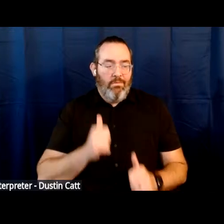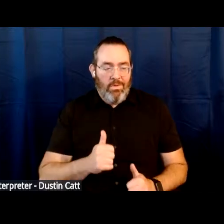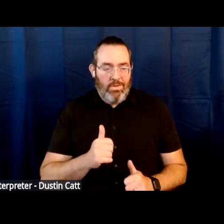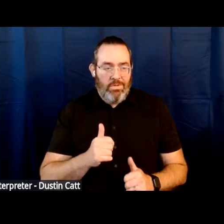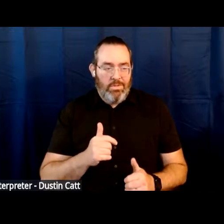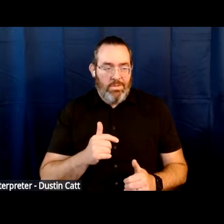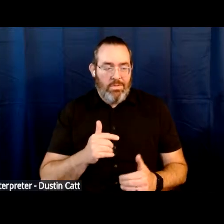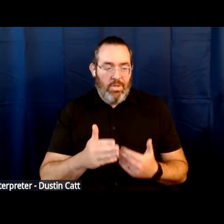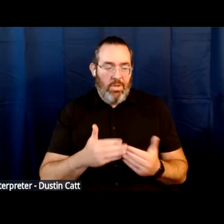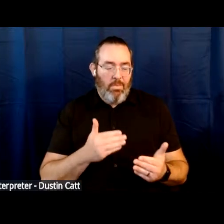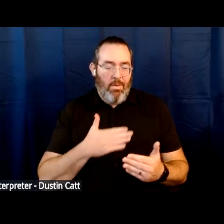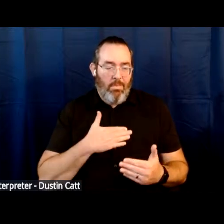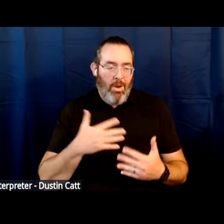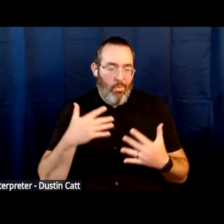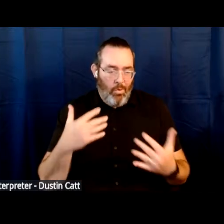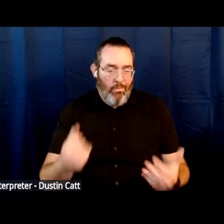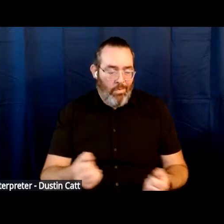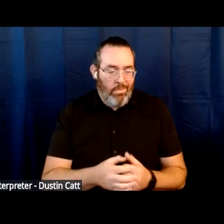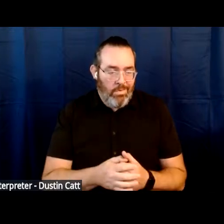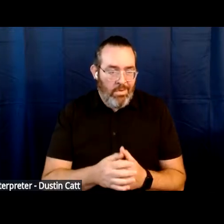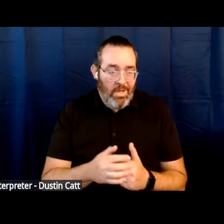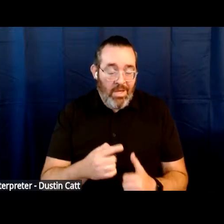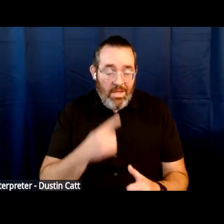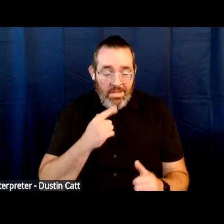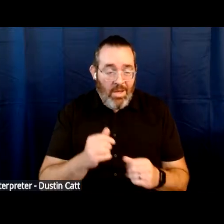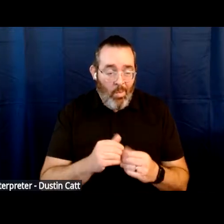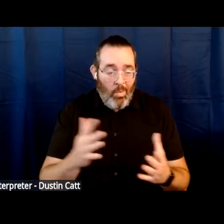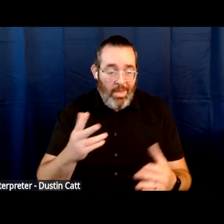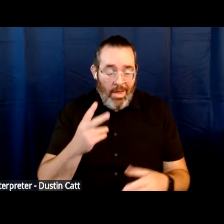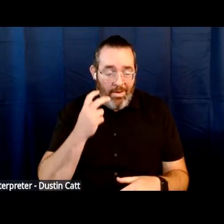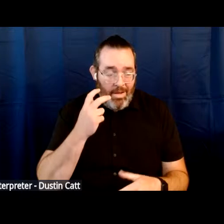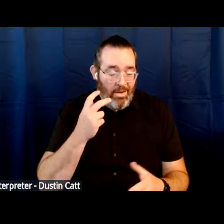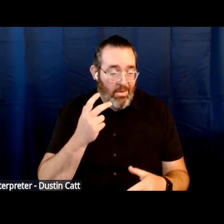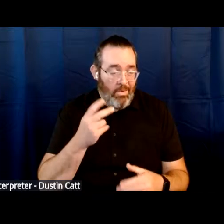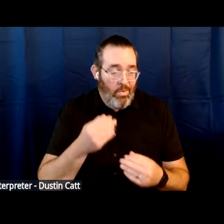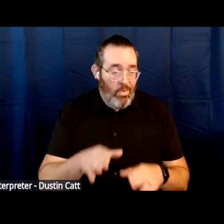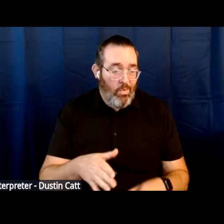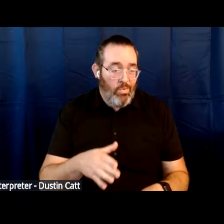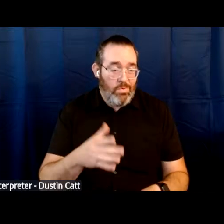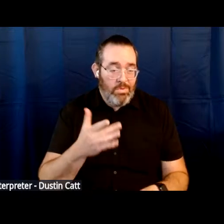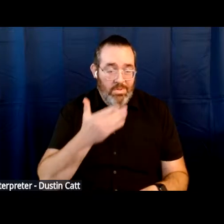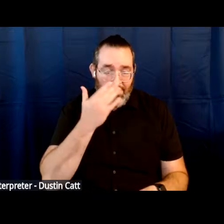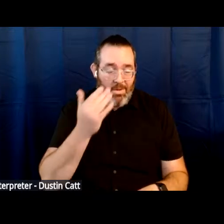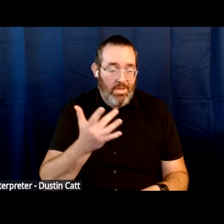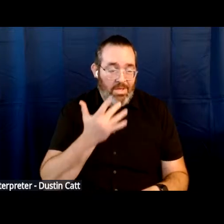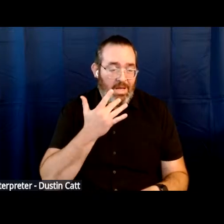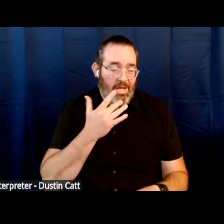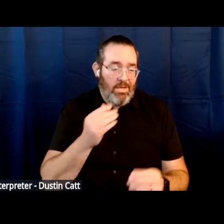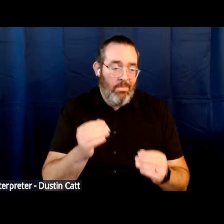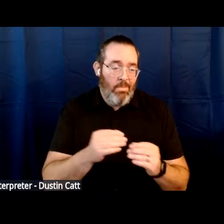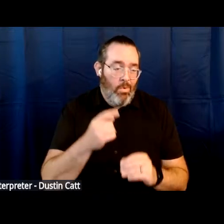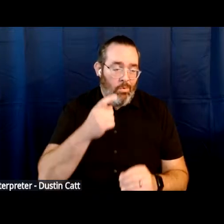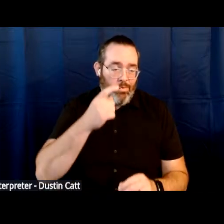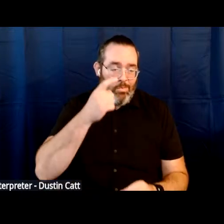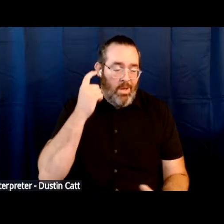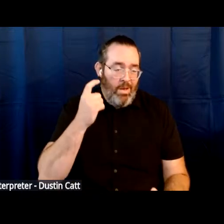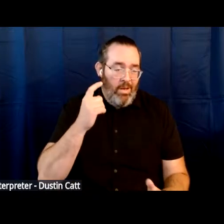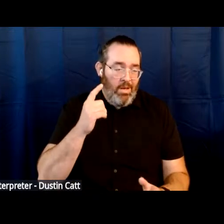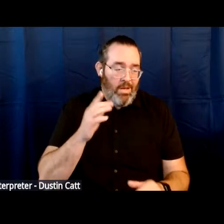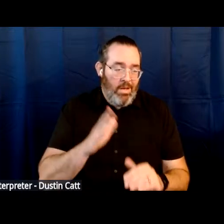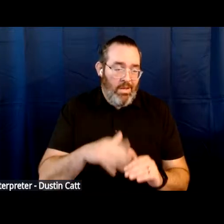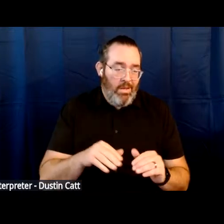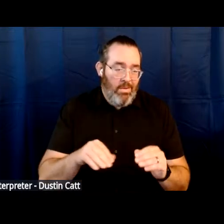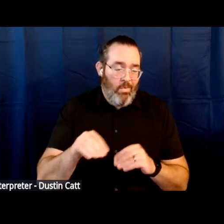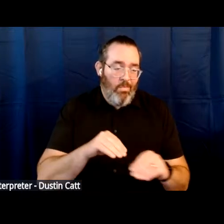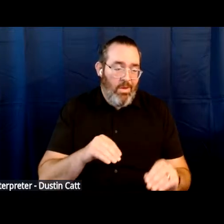recovery. And I will say without a doubt, losing my sense of smell and taste was far more traumatic for me because